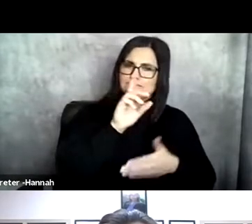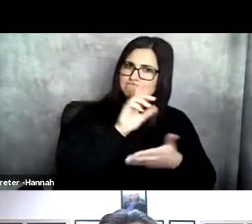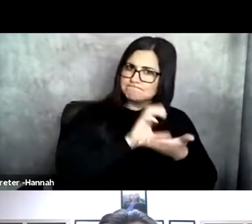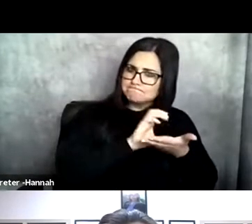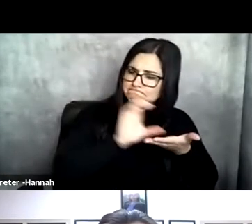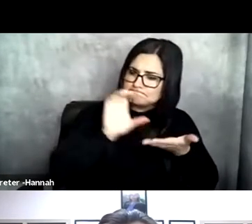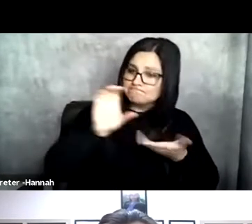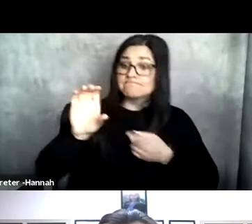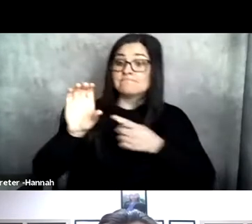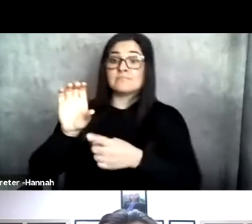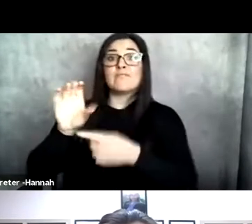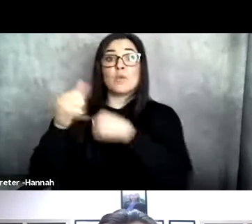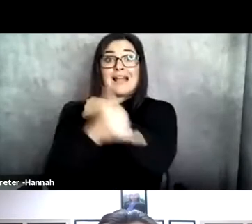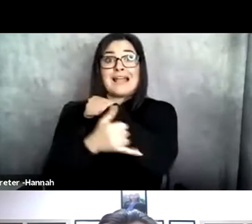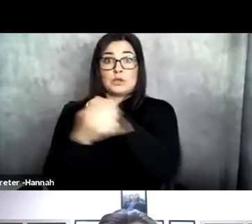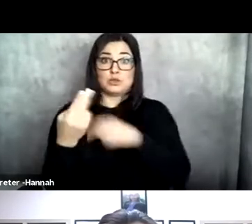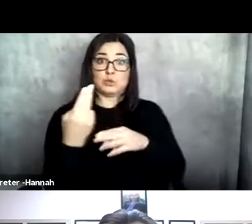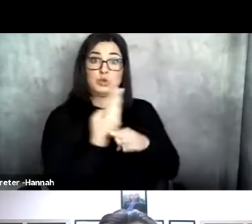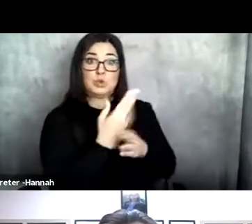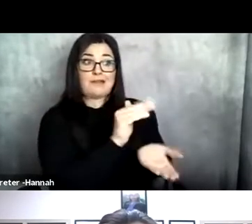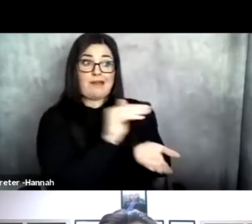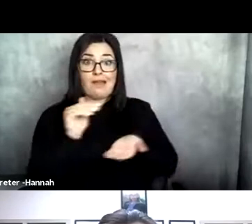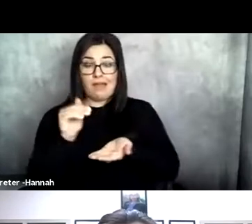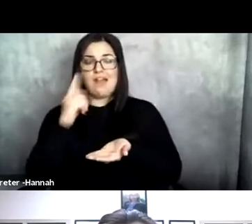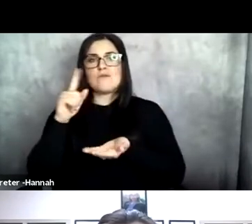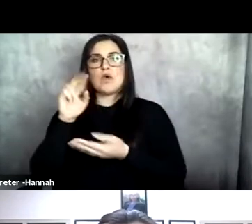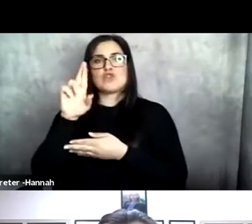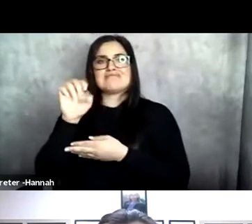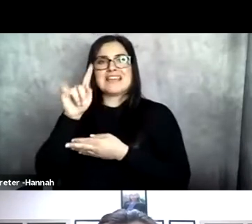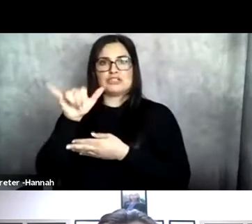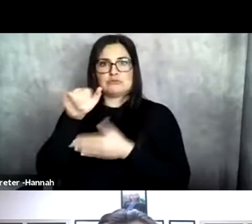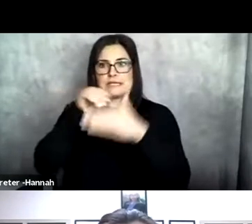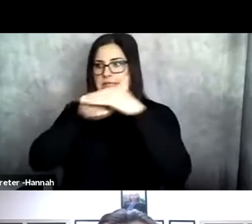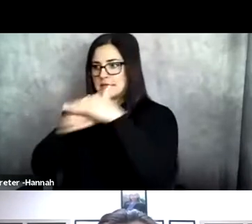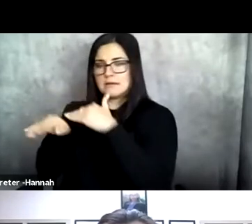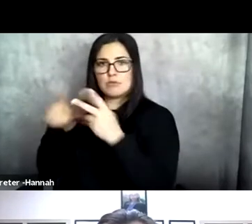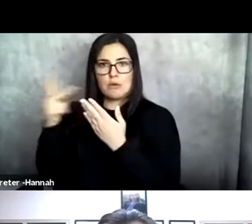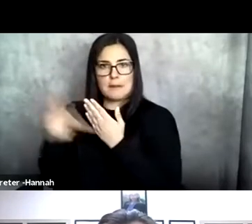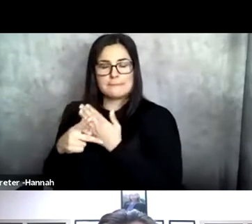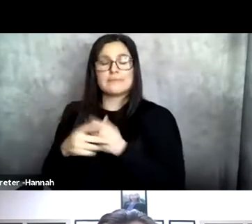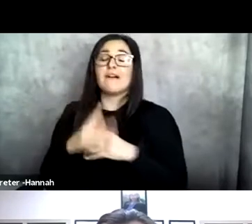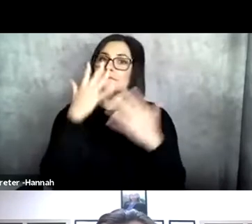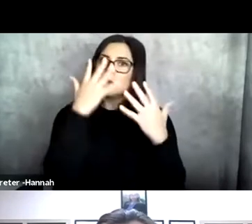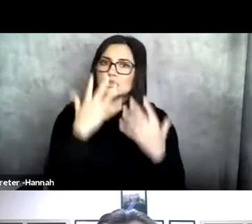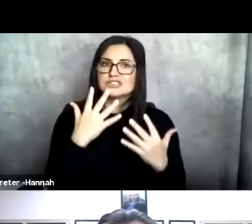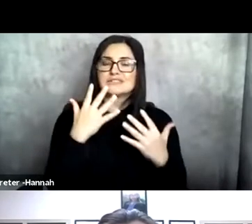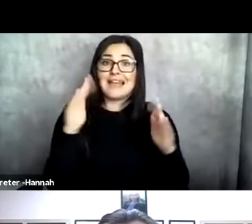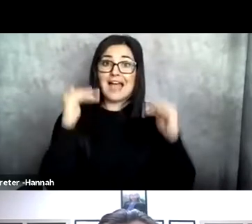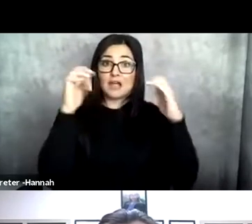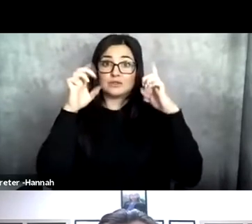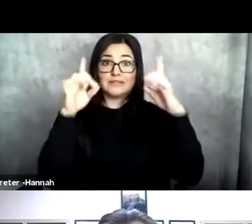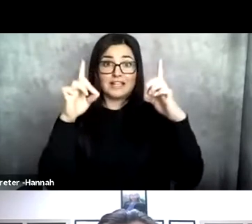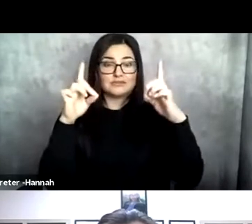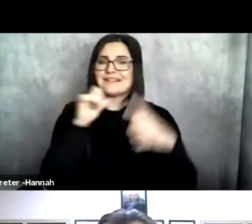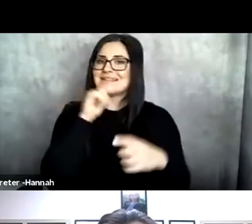different county organizations that are doing work around reentry, right? Unfortunately, higher education is